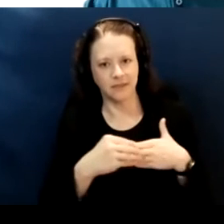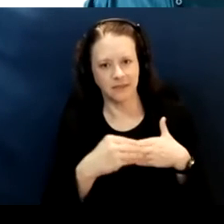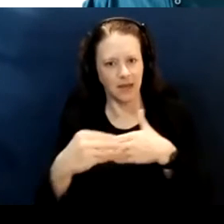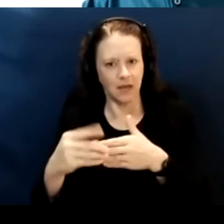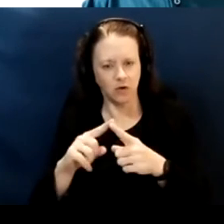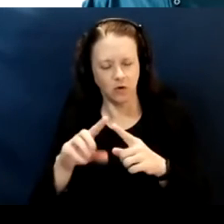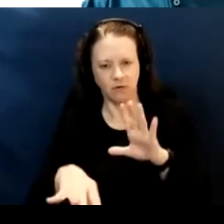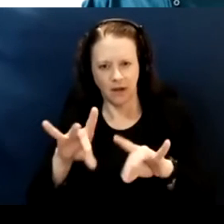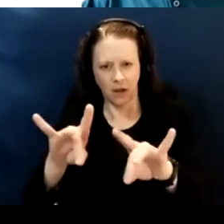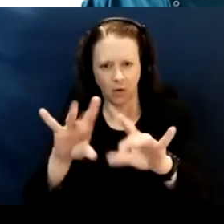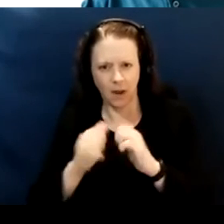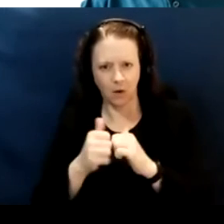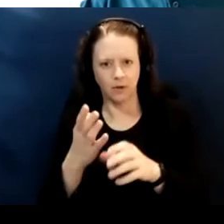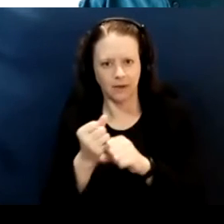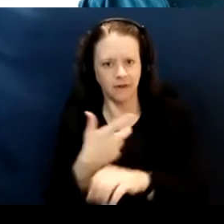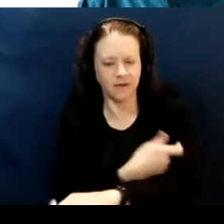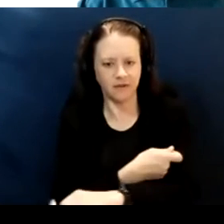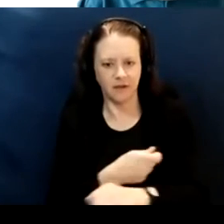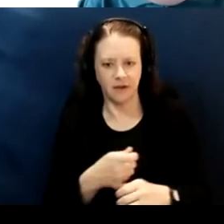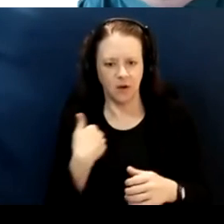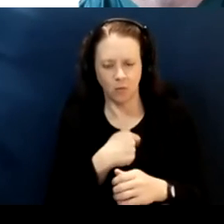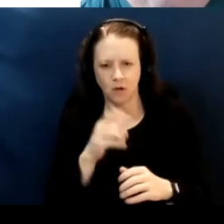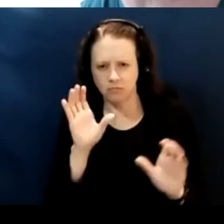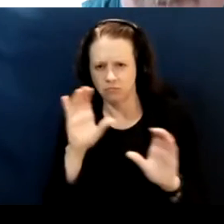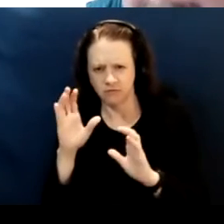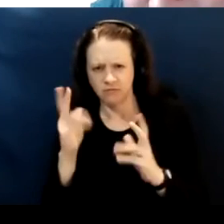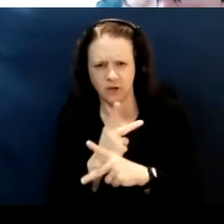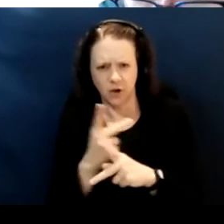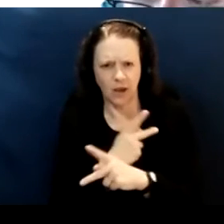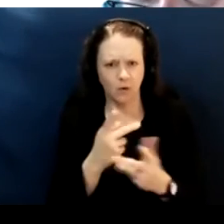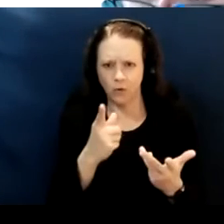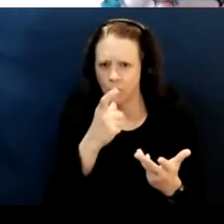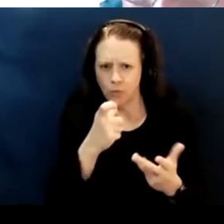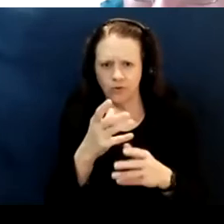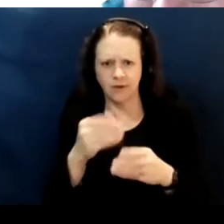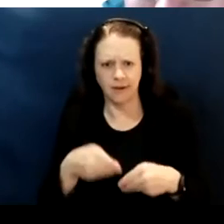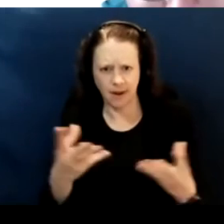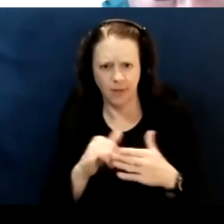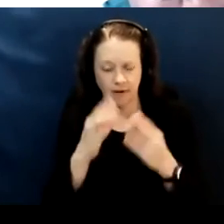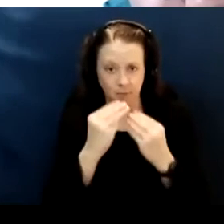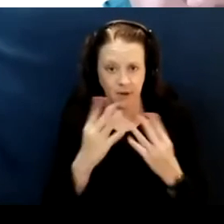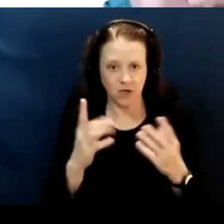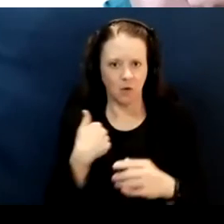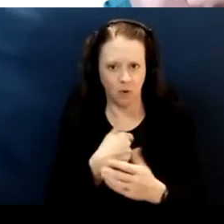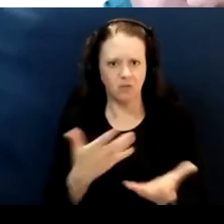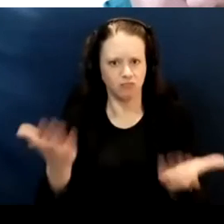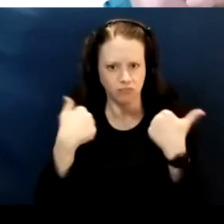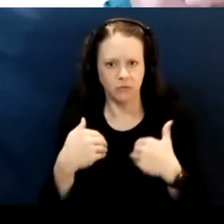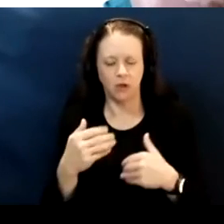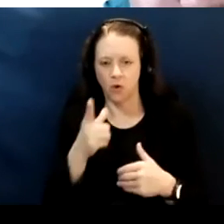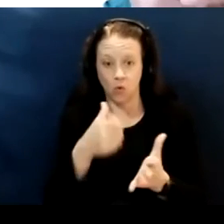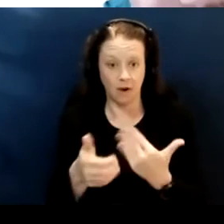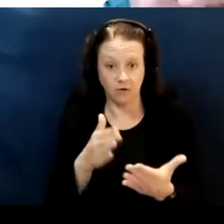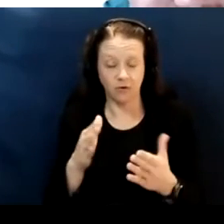information and who's giving this information out, not just waiting to the last minute till we get it. Whoever is passing out that information, we need to